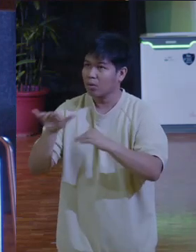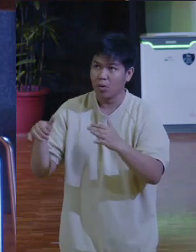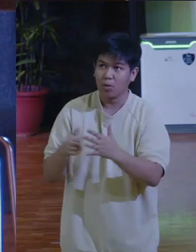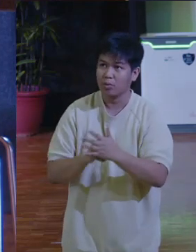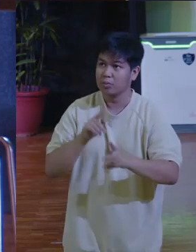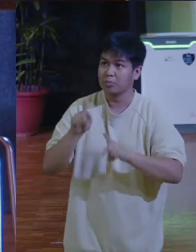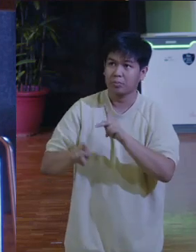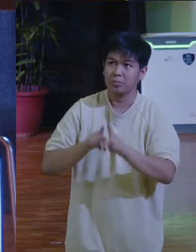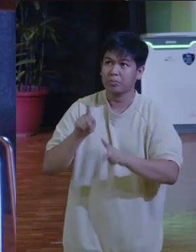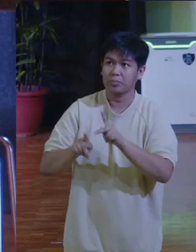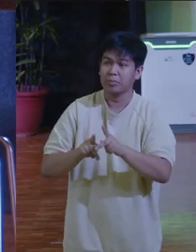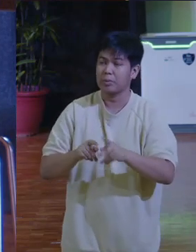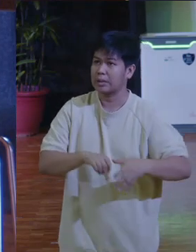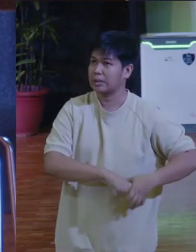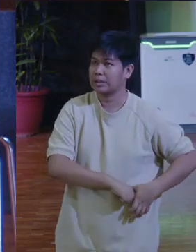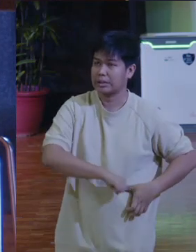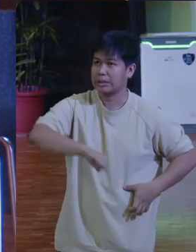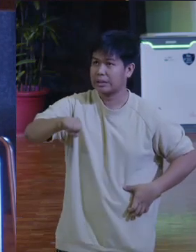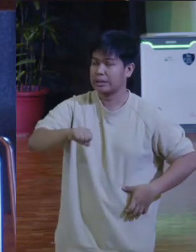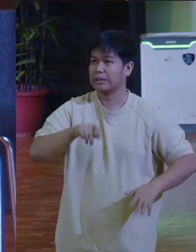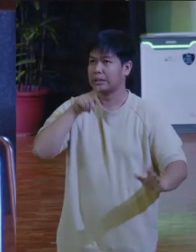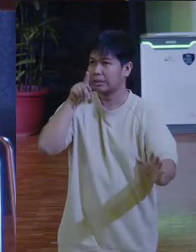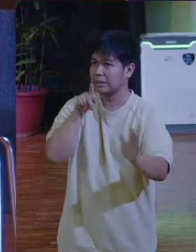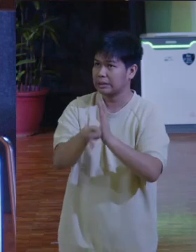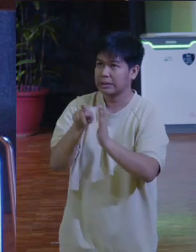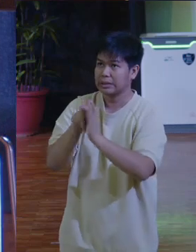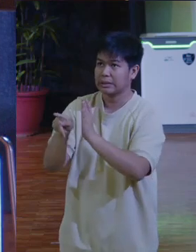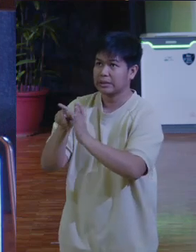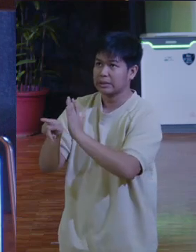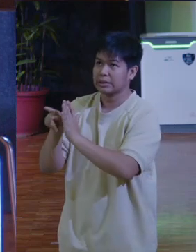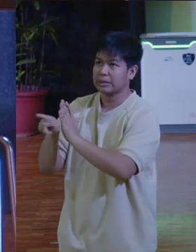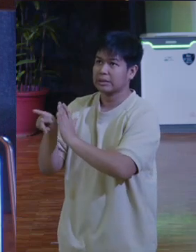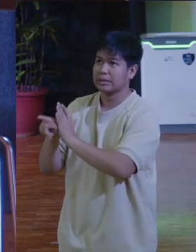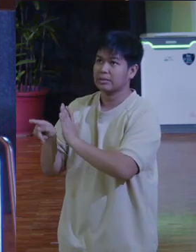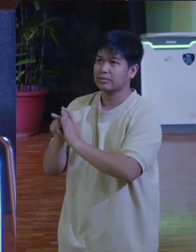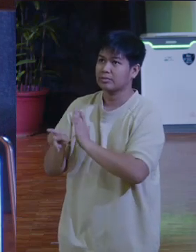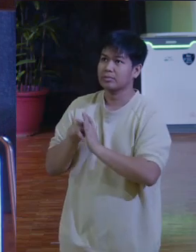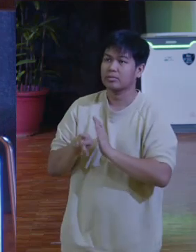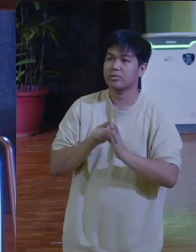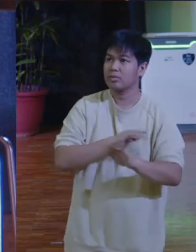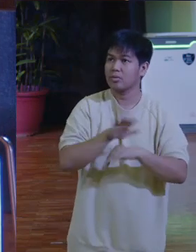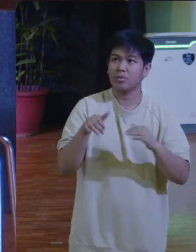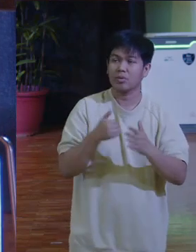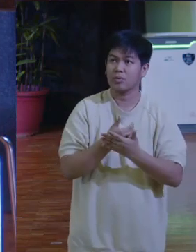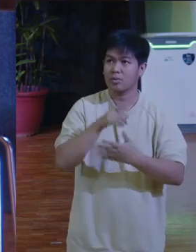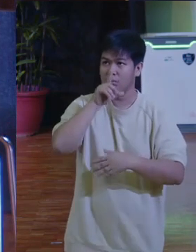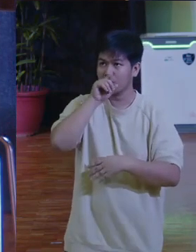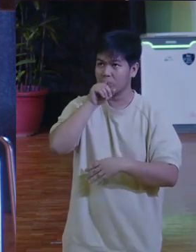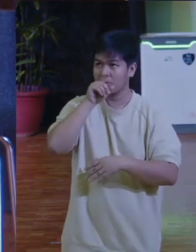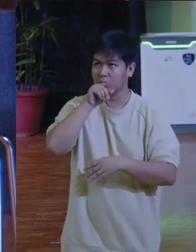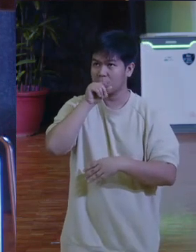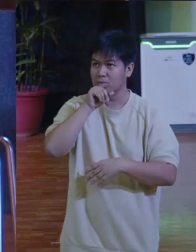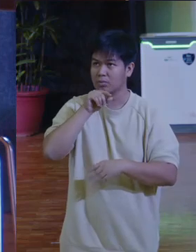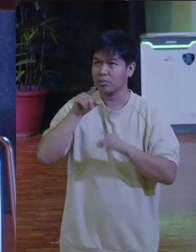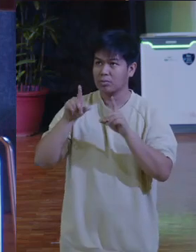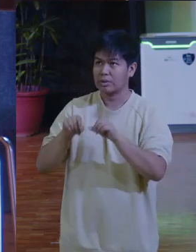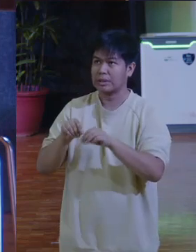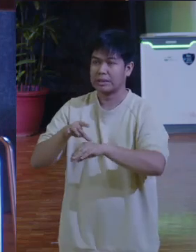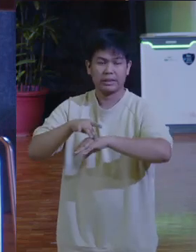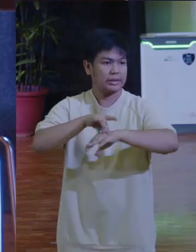were slain by the sword that came from the mouth of him who was sitting on the horse, and all the birds were gorged with their